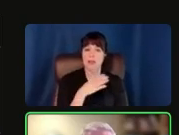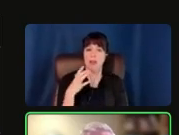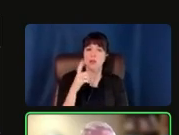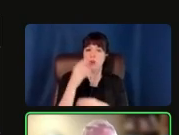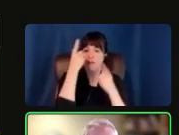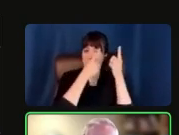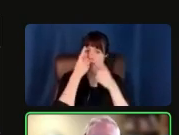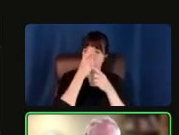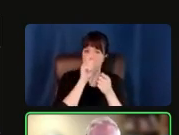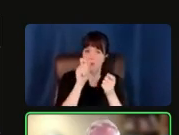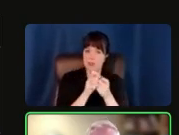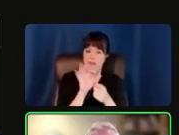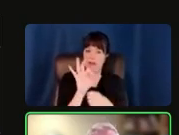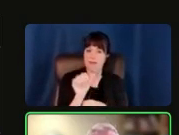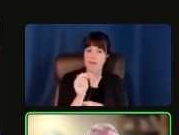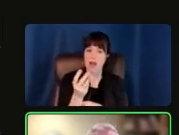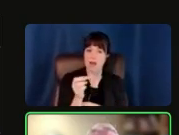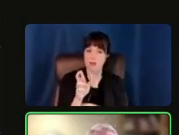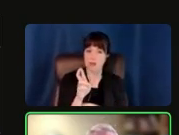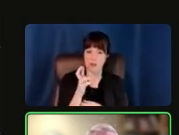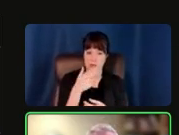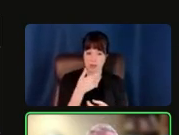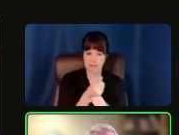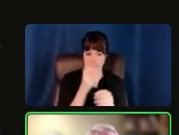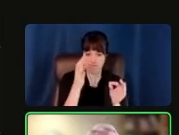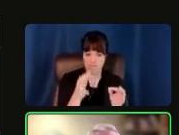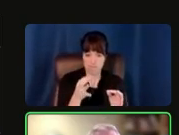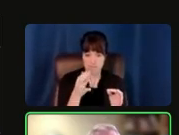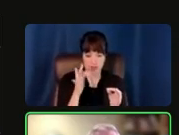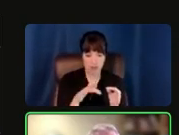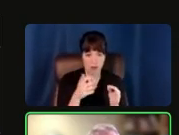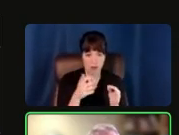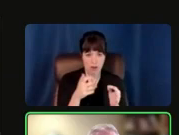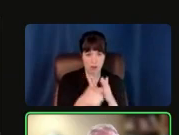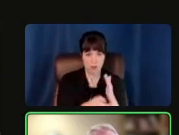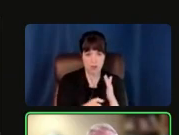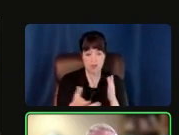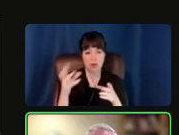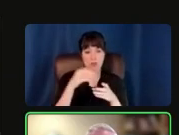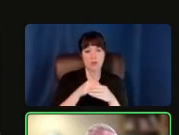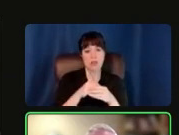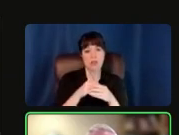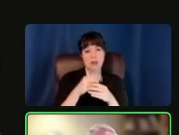certain factors when setting those rates, including a reasonable operating margin.